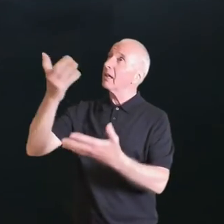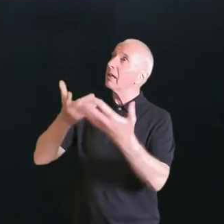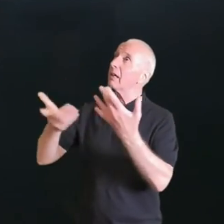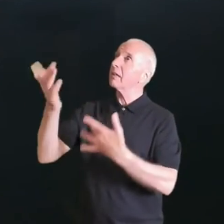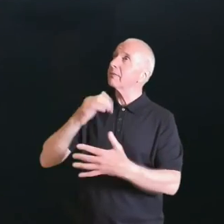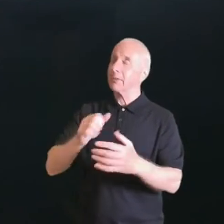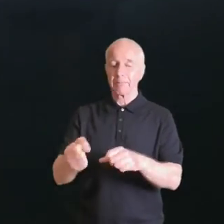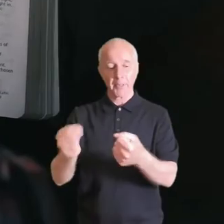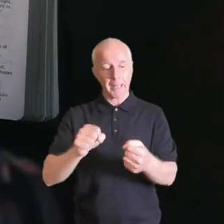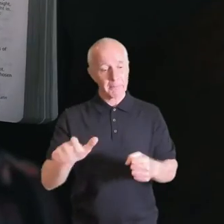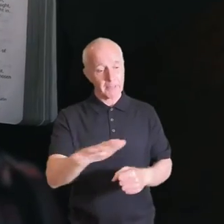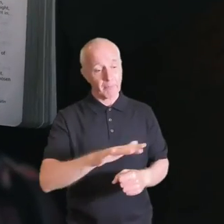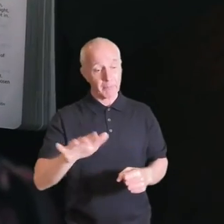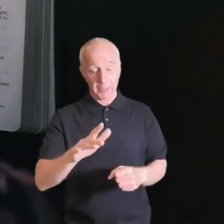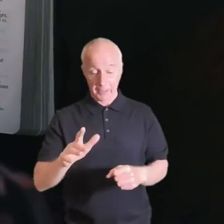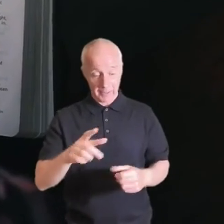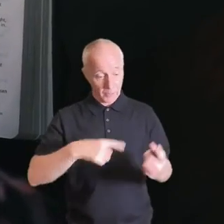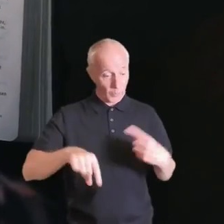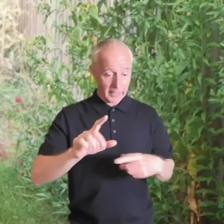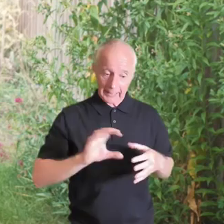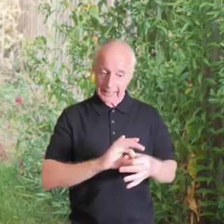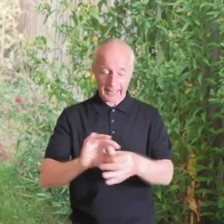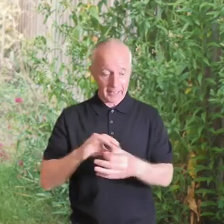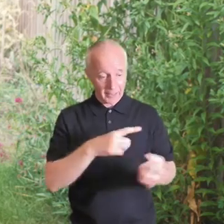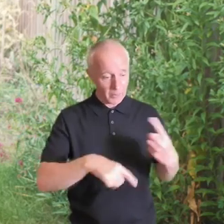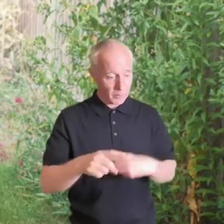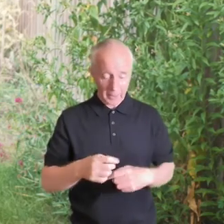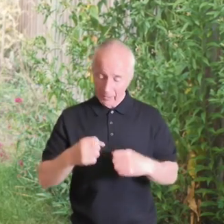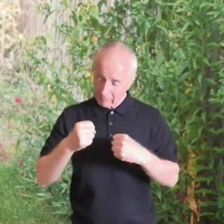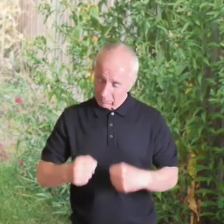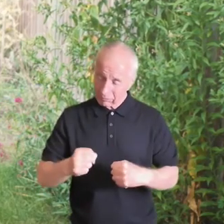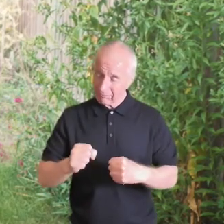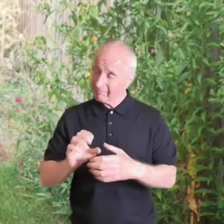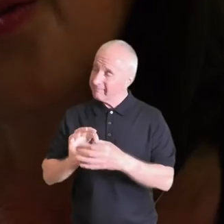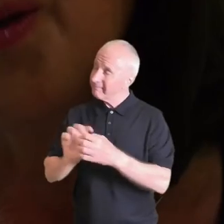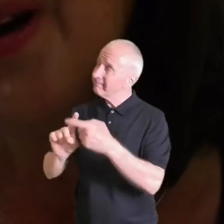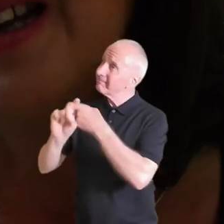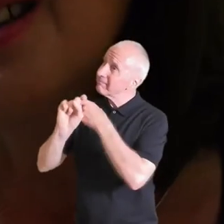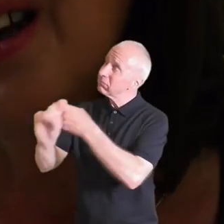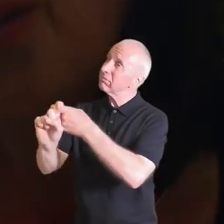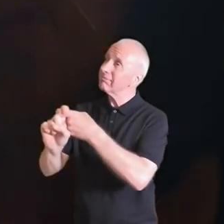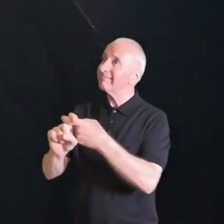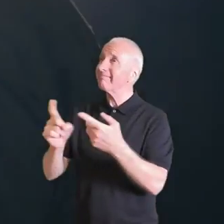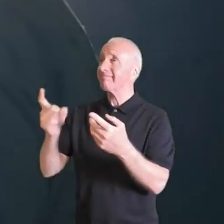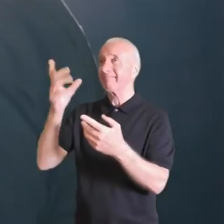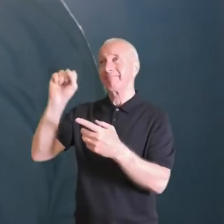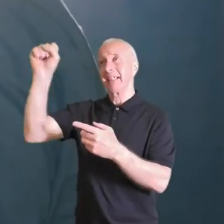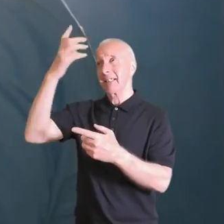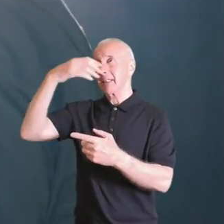As Baptists together, we commit ourselves to being a movement led by the Spirit of God.